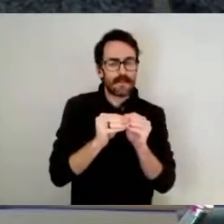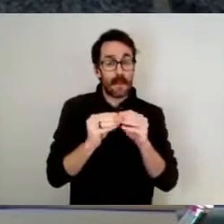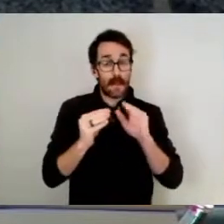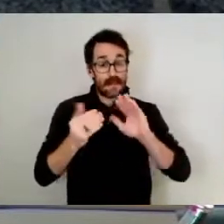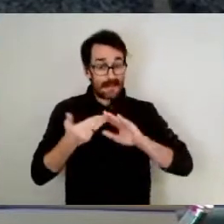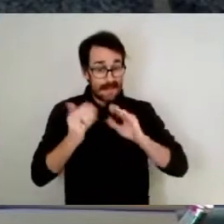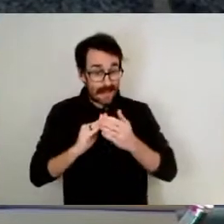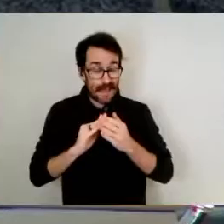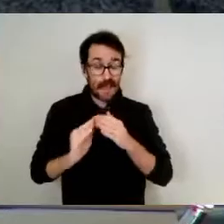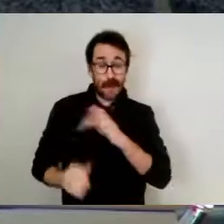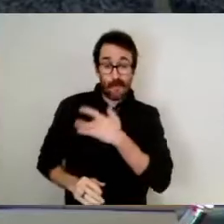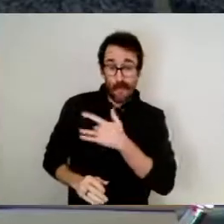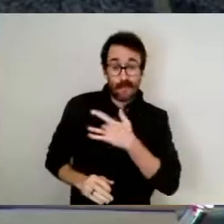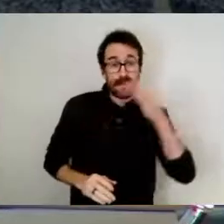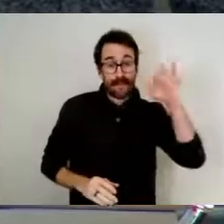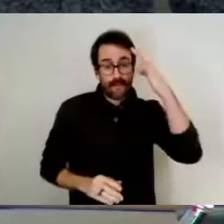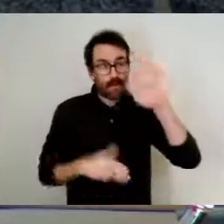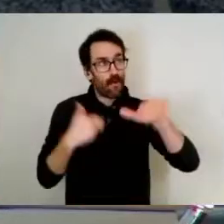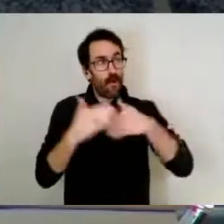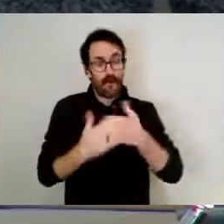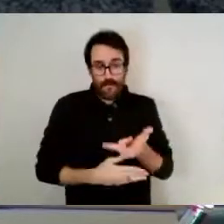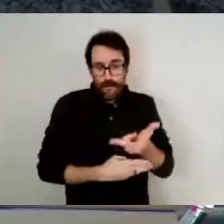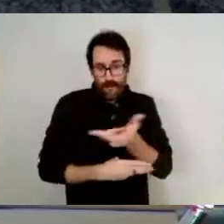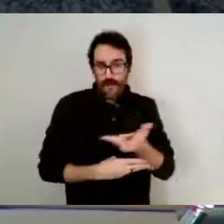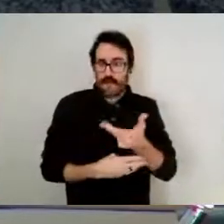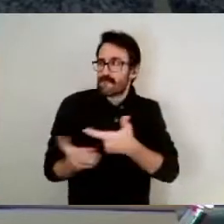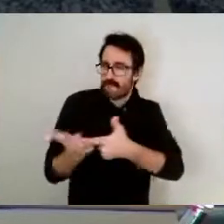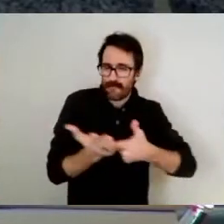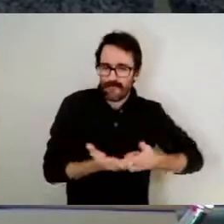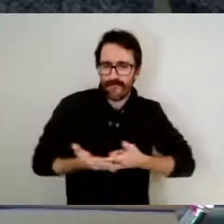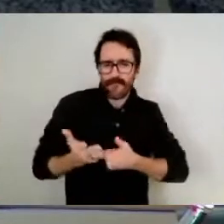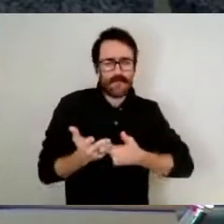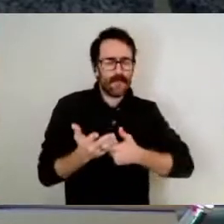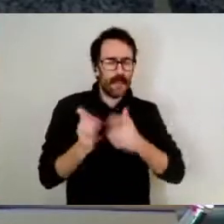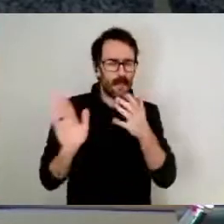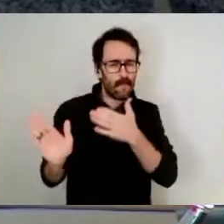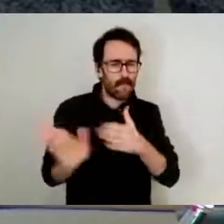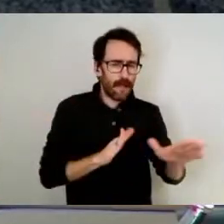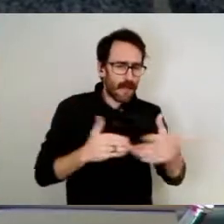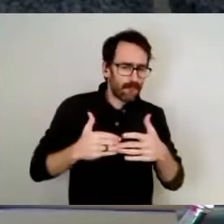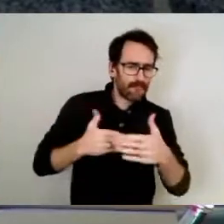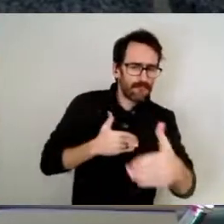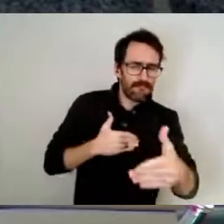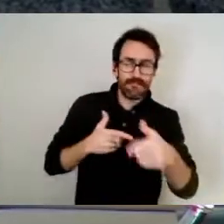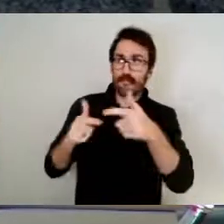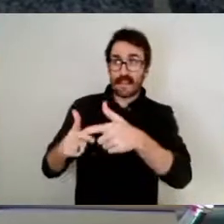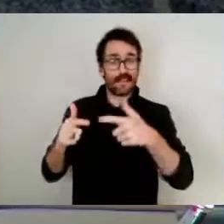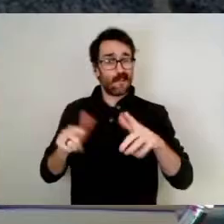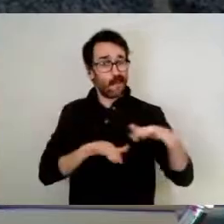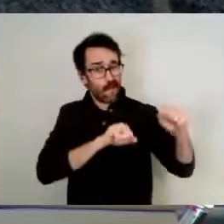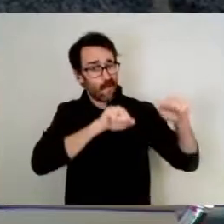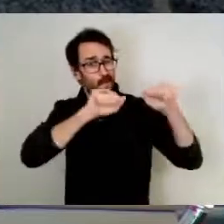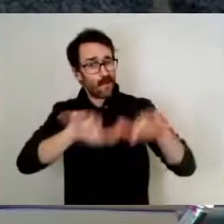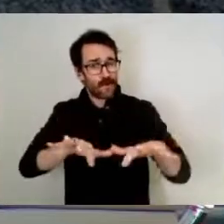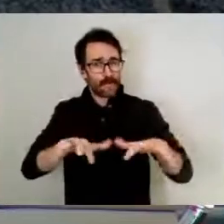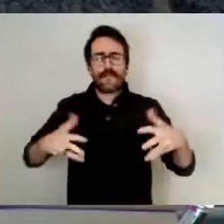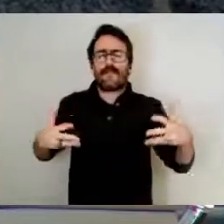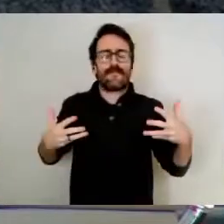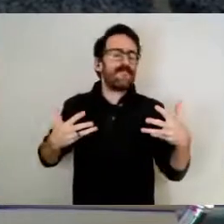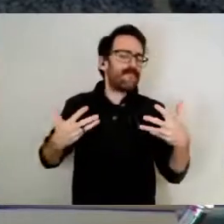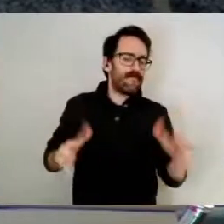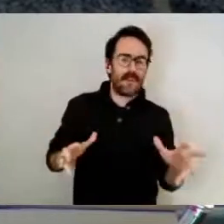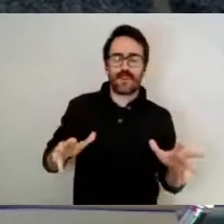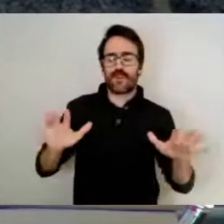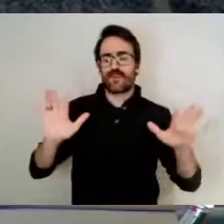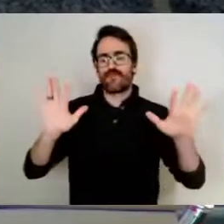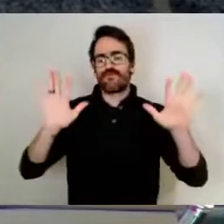an update from the municipal perspective. As you know, we wrote to the Prime Minister today and requested a significant increase in the number of